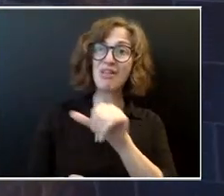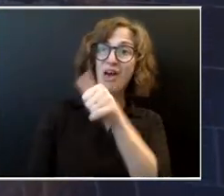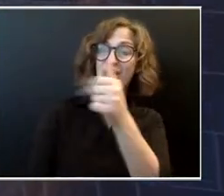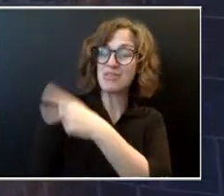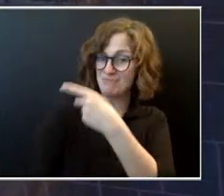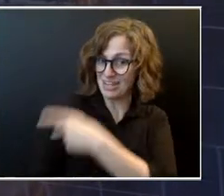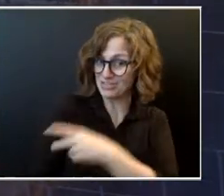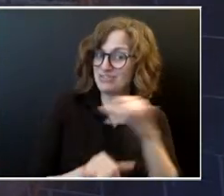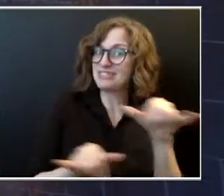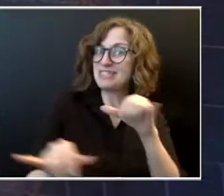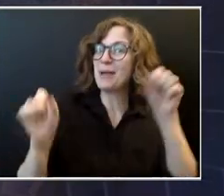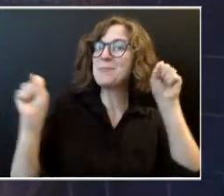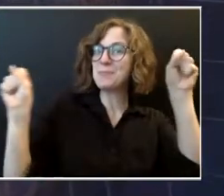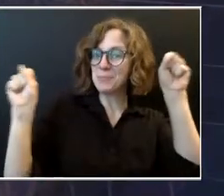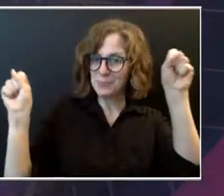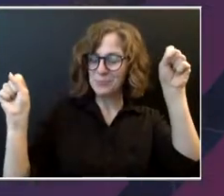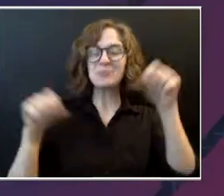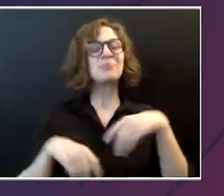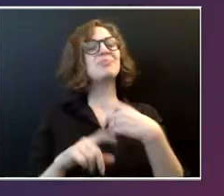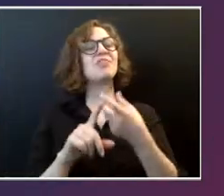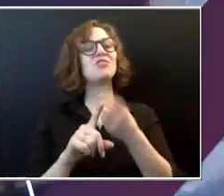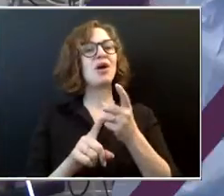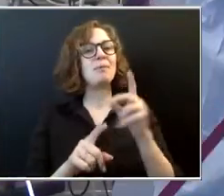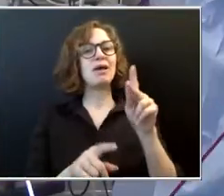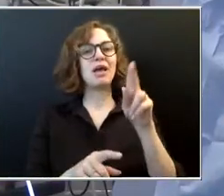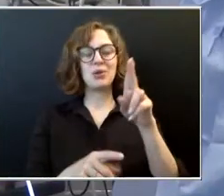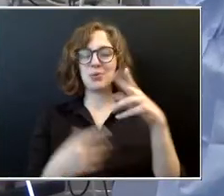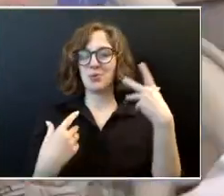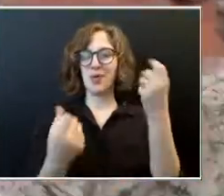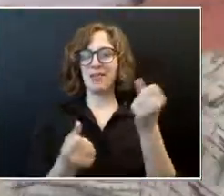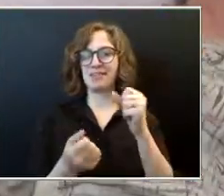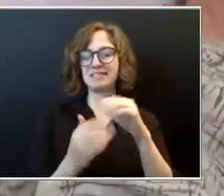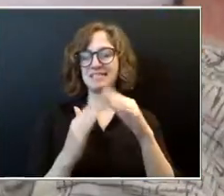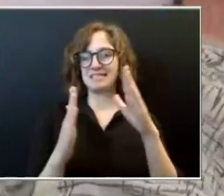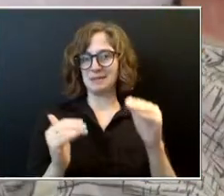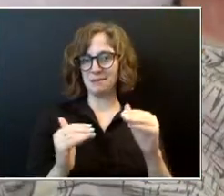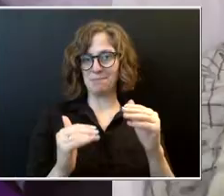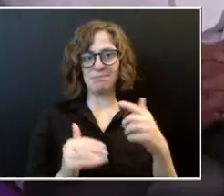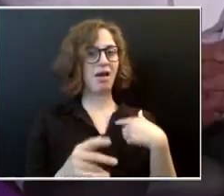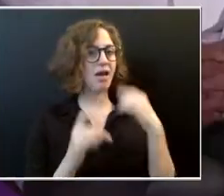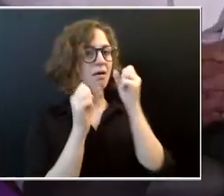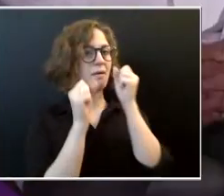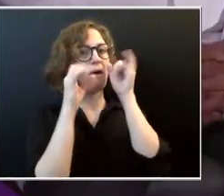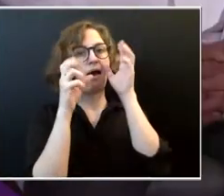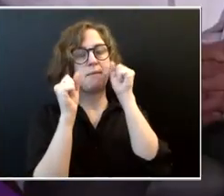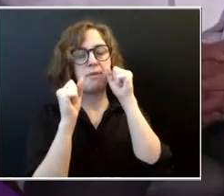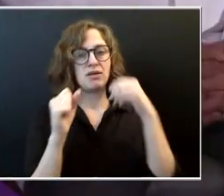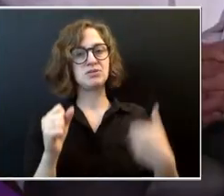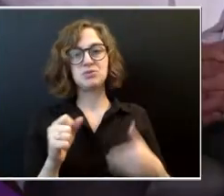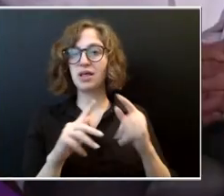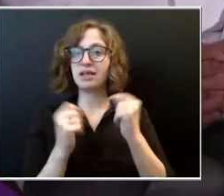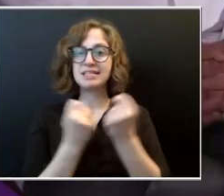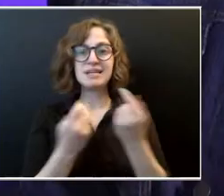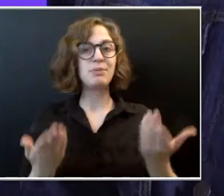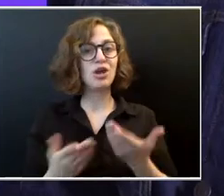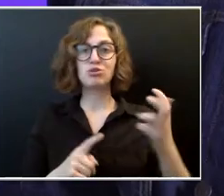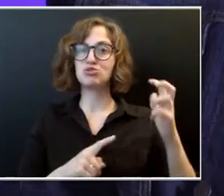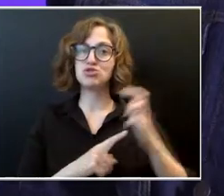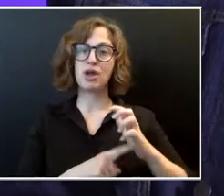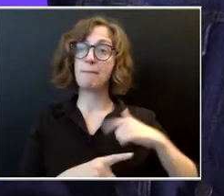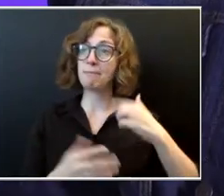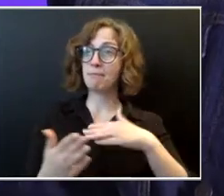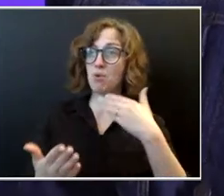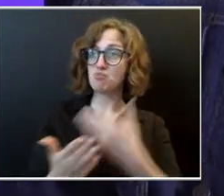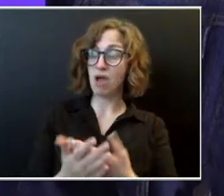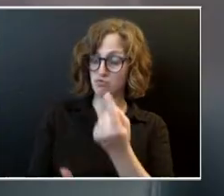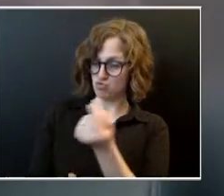From the University of Kansas Health System. I am amazed. The team here is great. I came on a Tuesday, and then by Saturday,